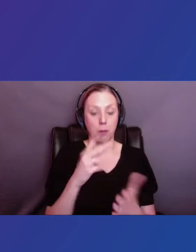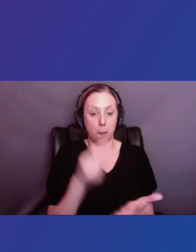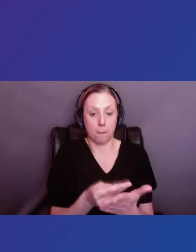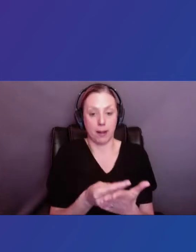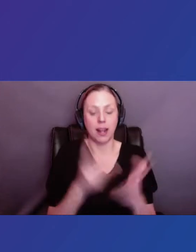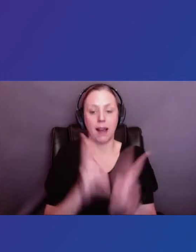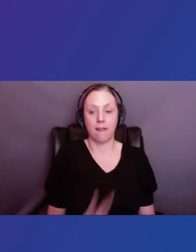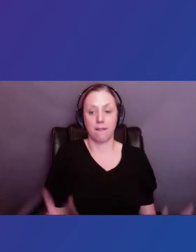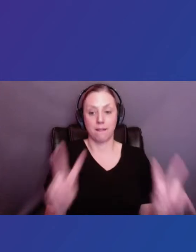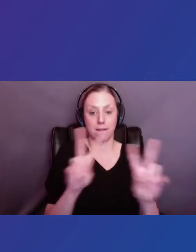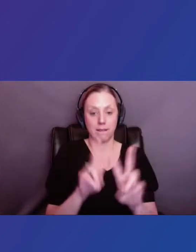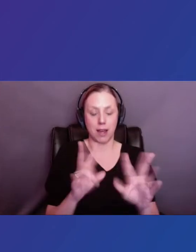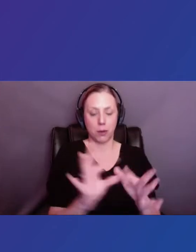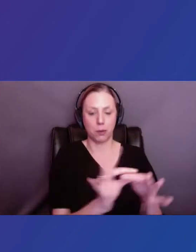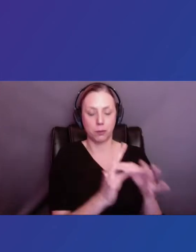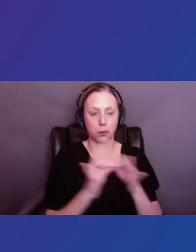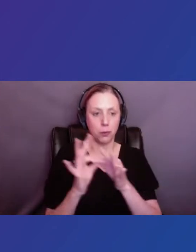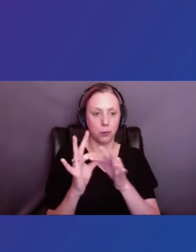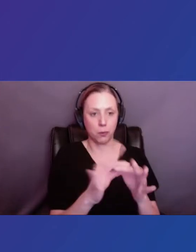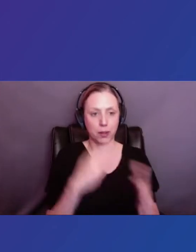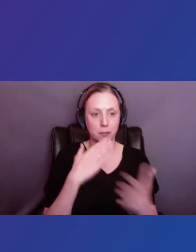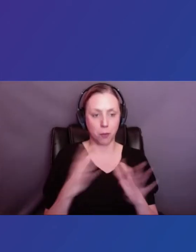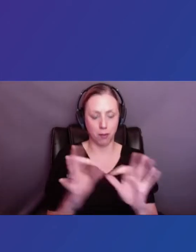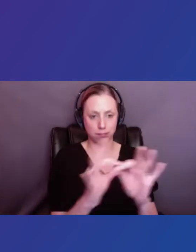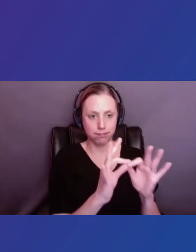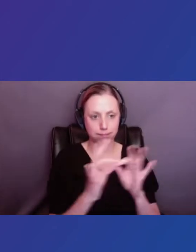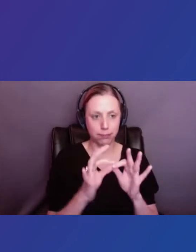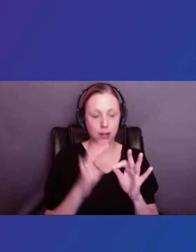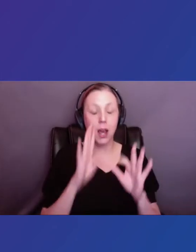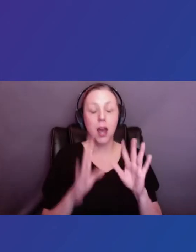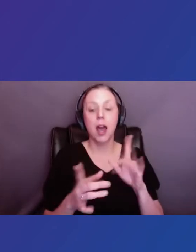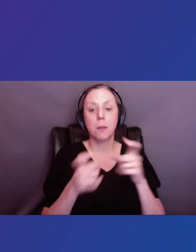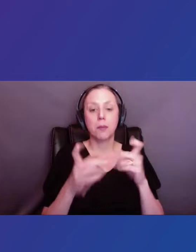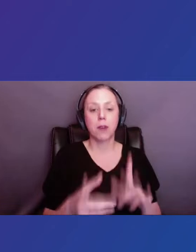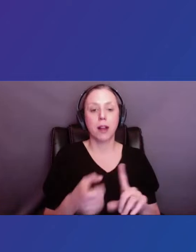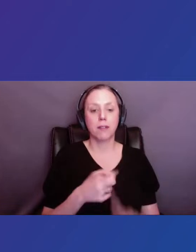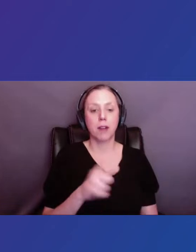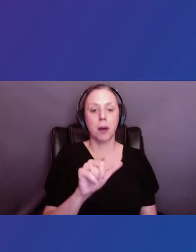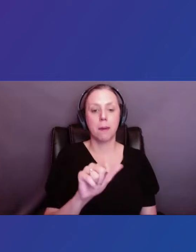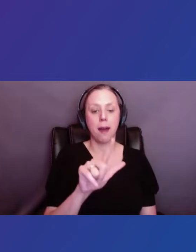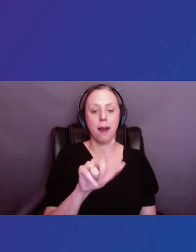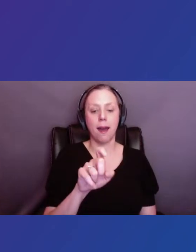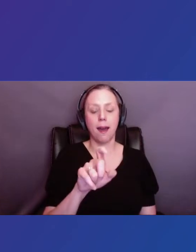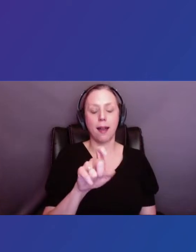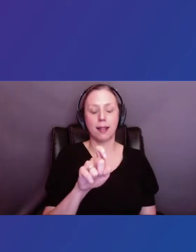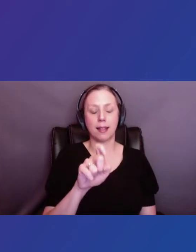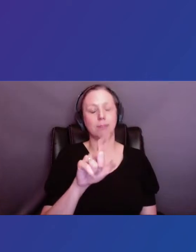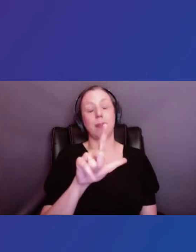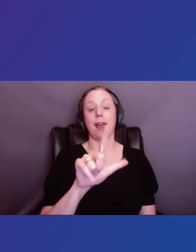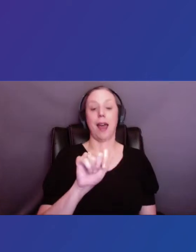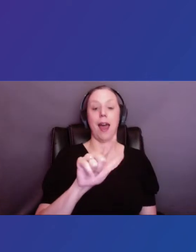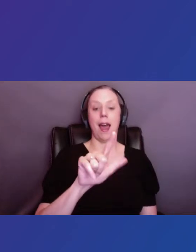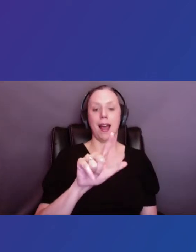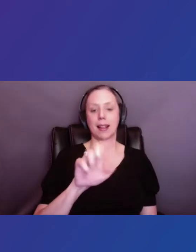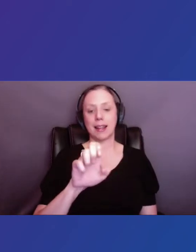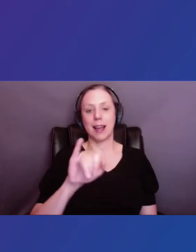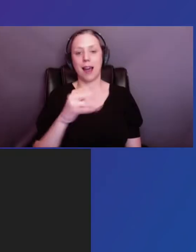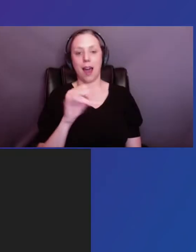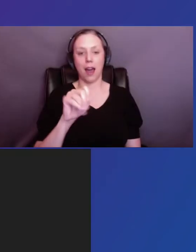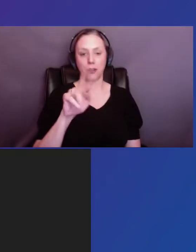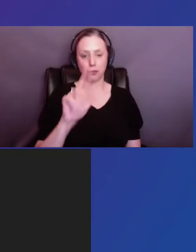will be moderated by the Executive Director of Dance NYC, Alejandra. Alejandra, welcome. I'll turn it over to